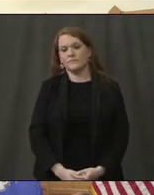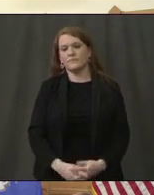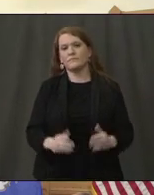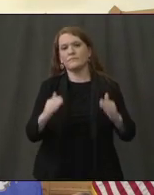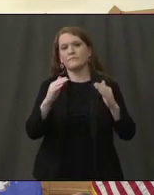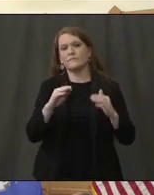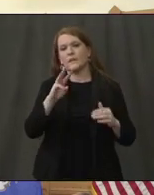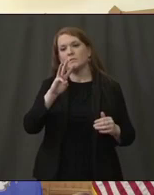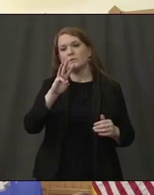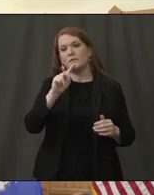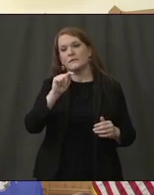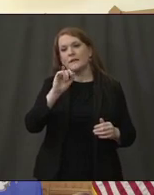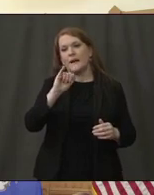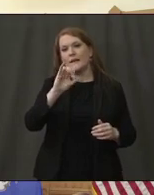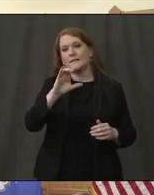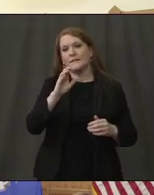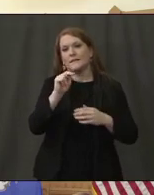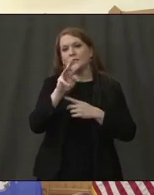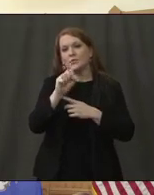WTIC News Radio.